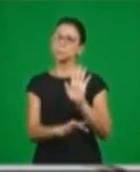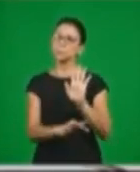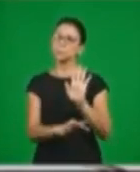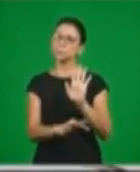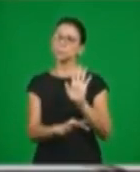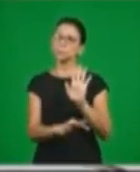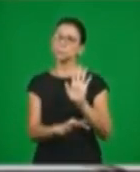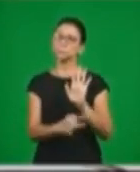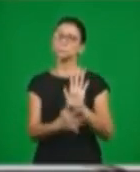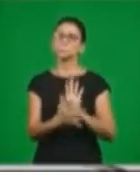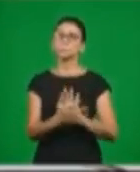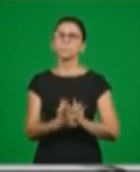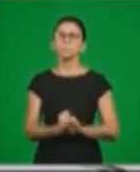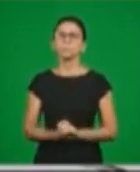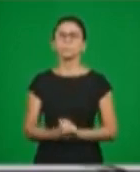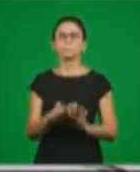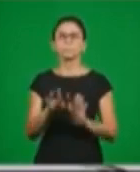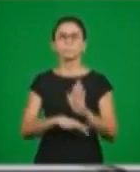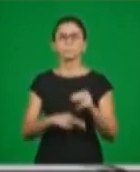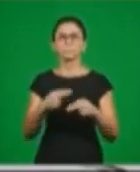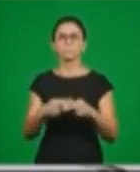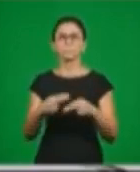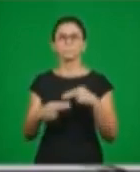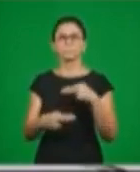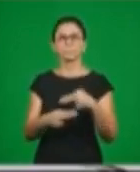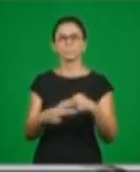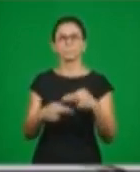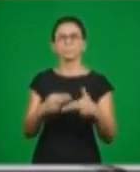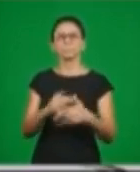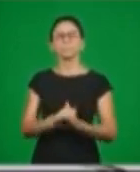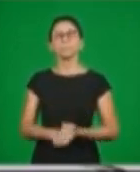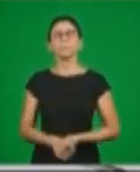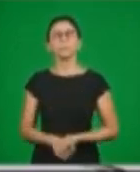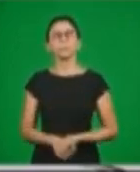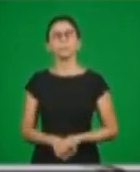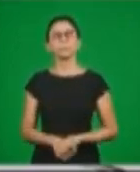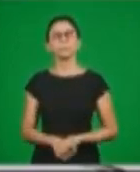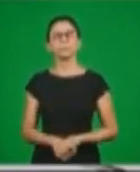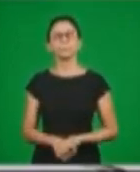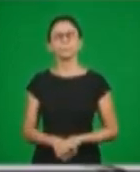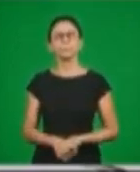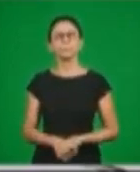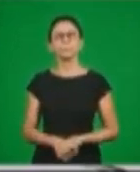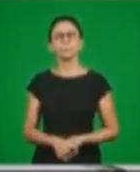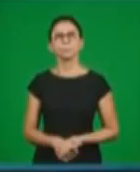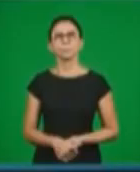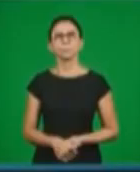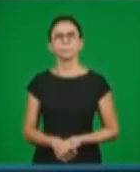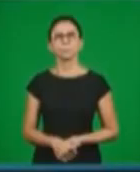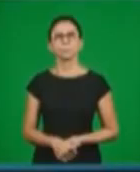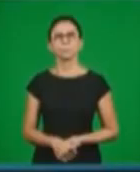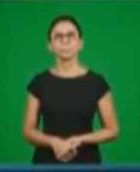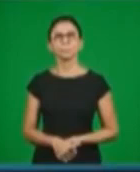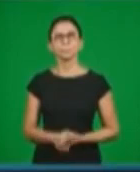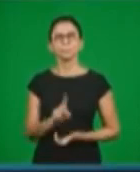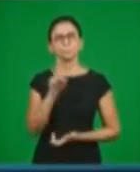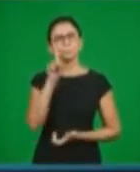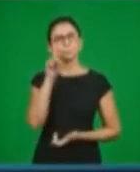Trinity that this text is referring to? So let's go, let's find verse